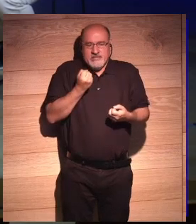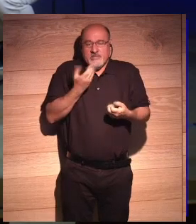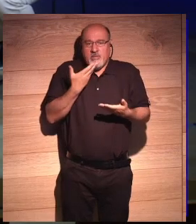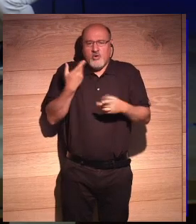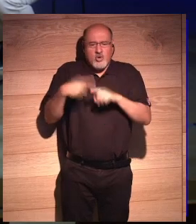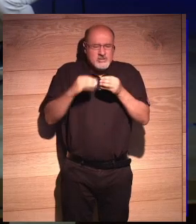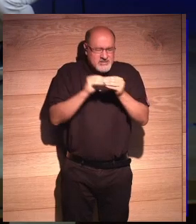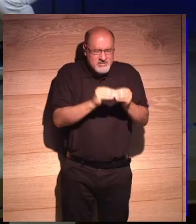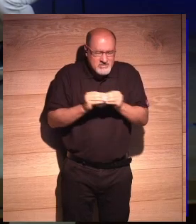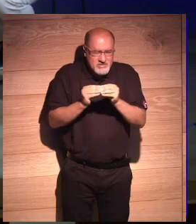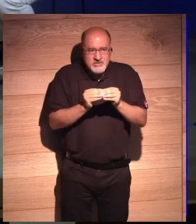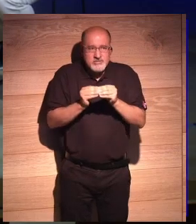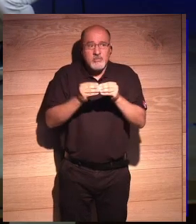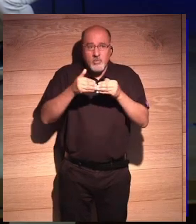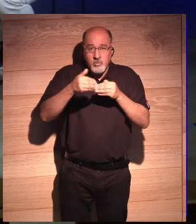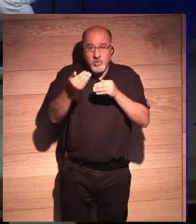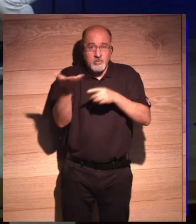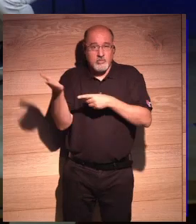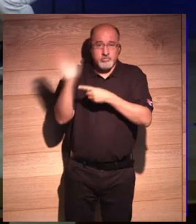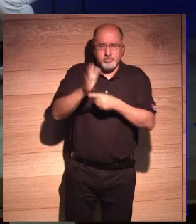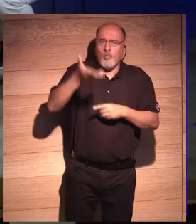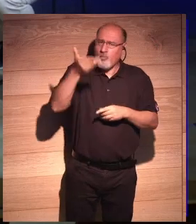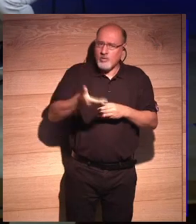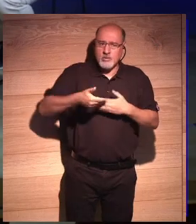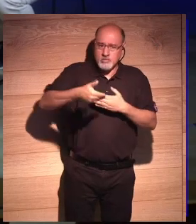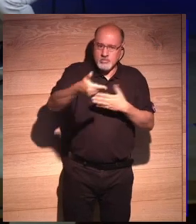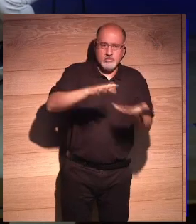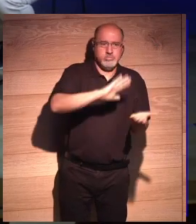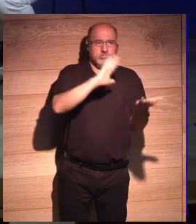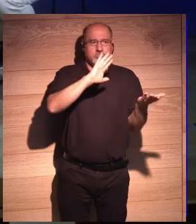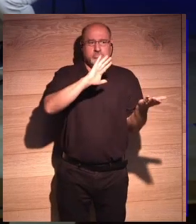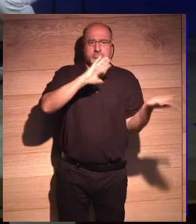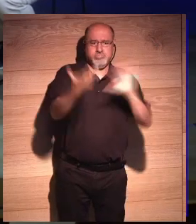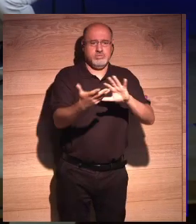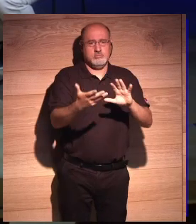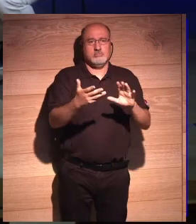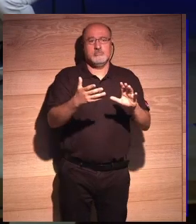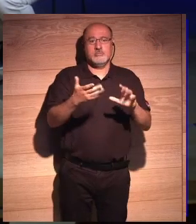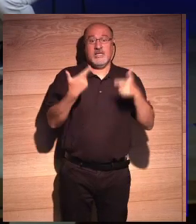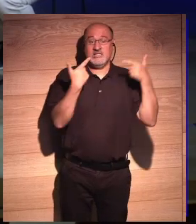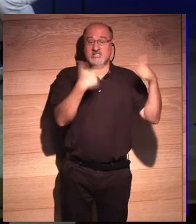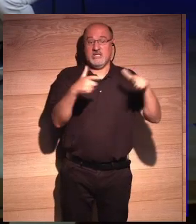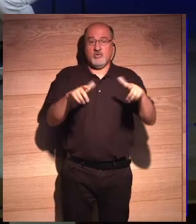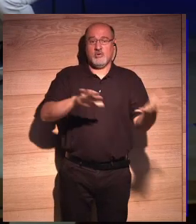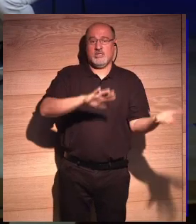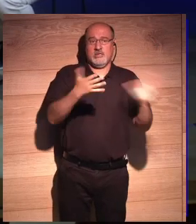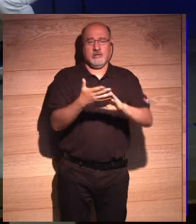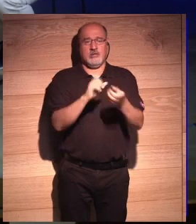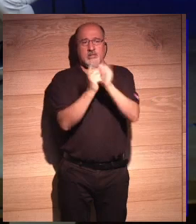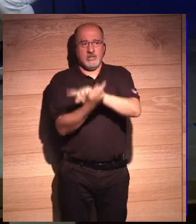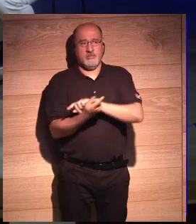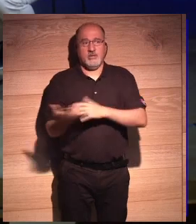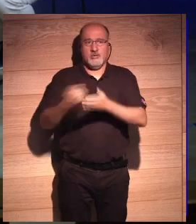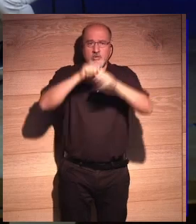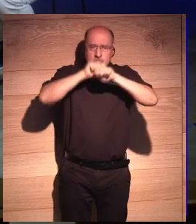are doing things that are really relevant, that will change sectors, and that